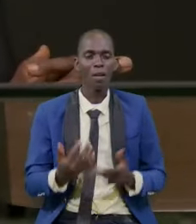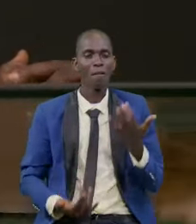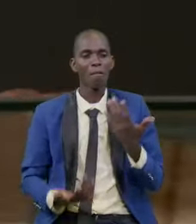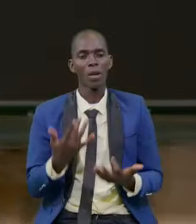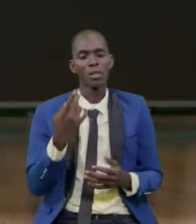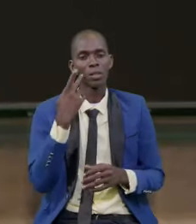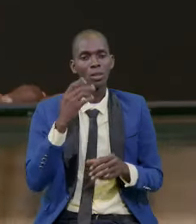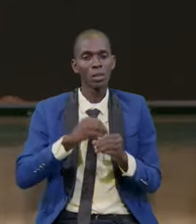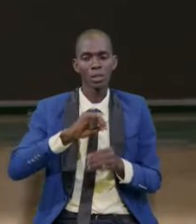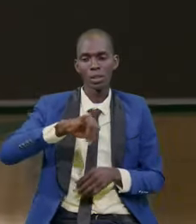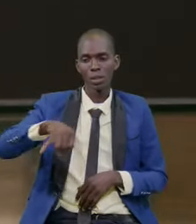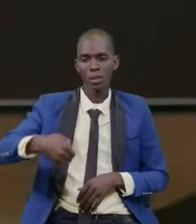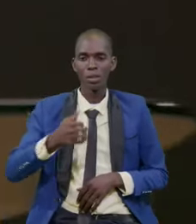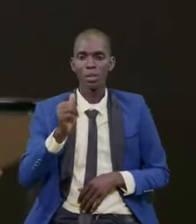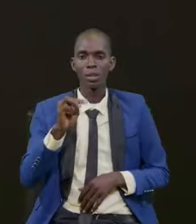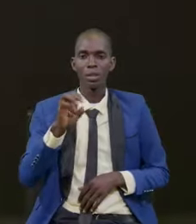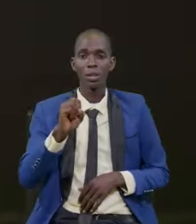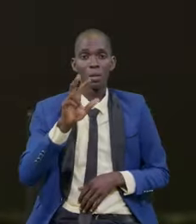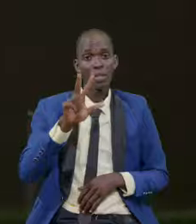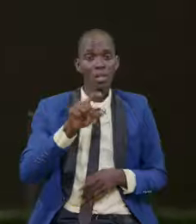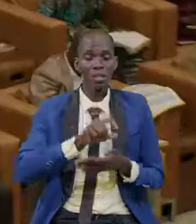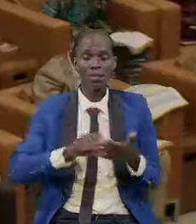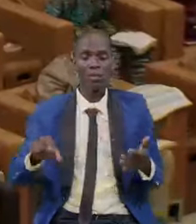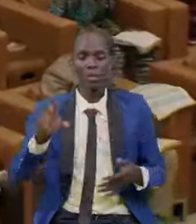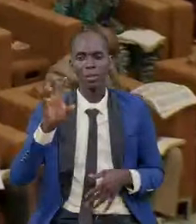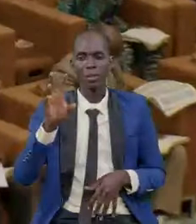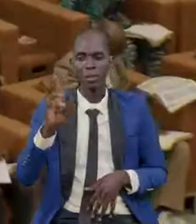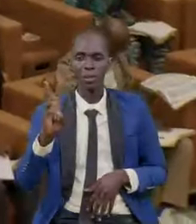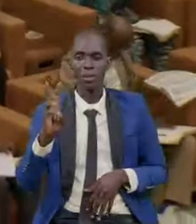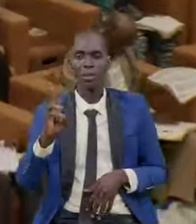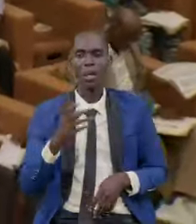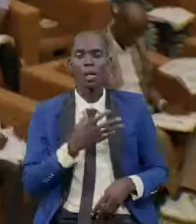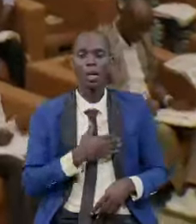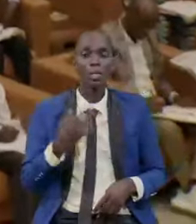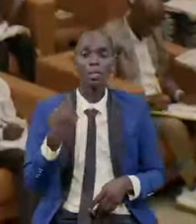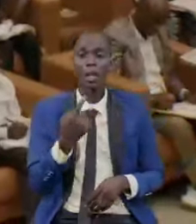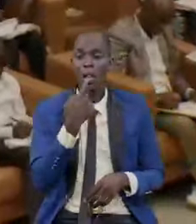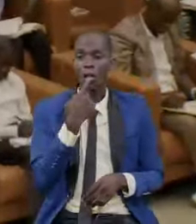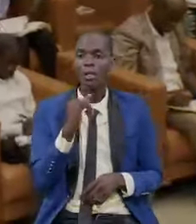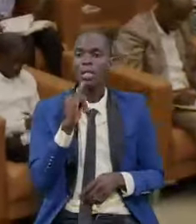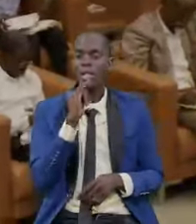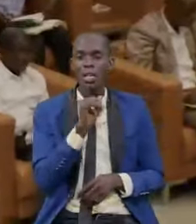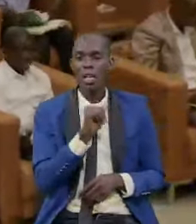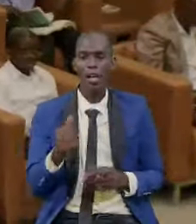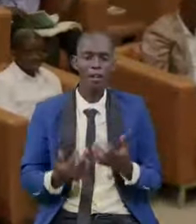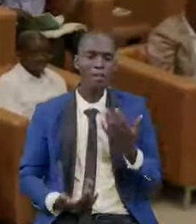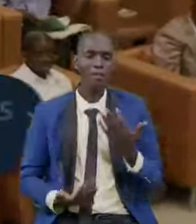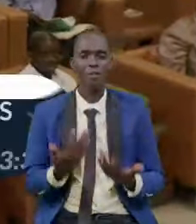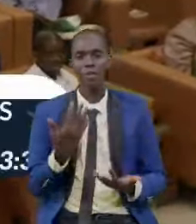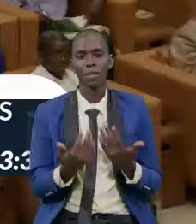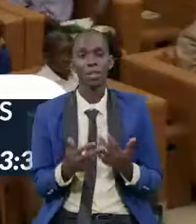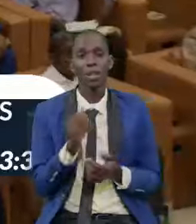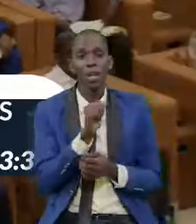3, looking there at verse 6, and the tongue is a fire, a